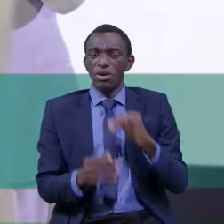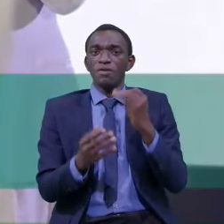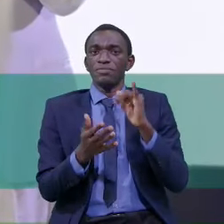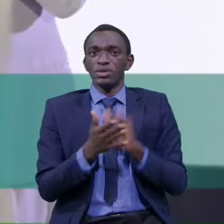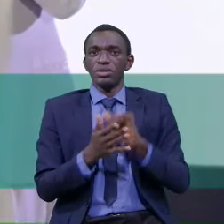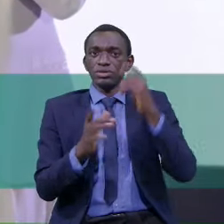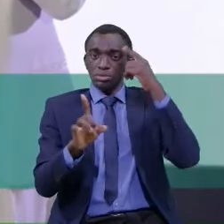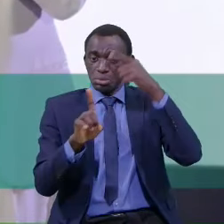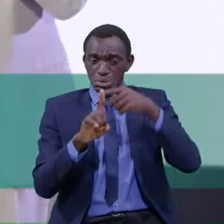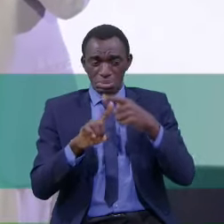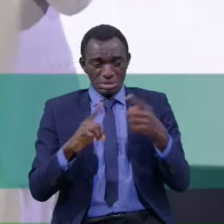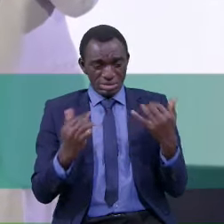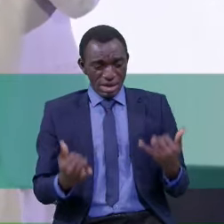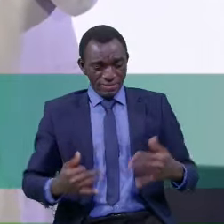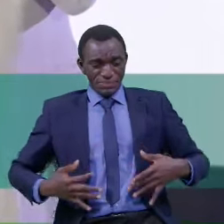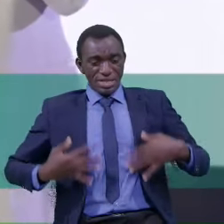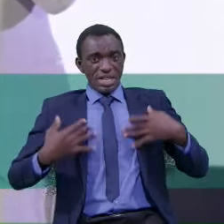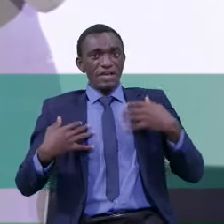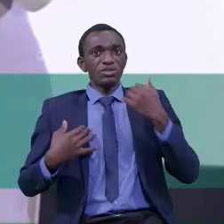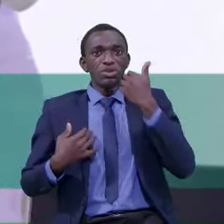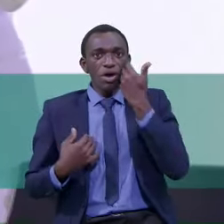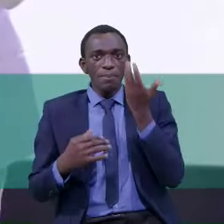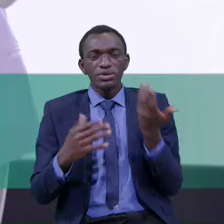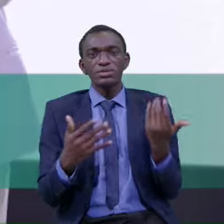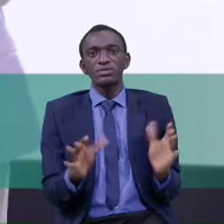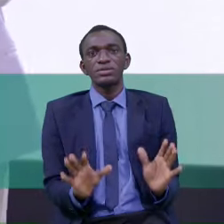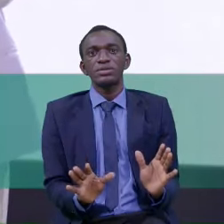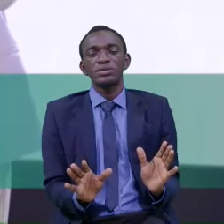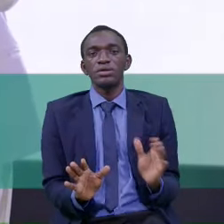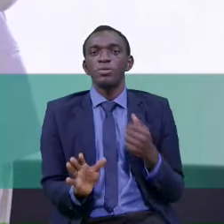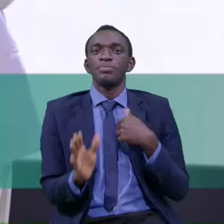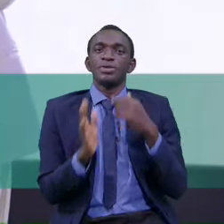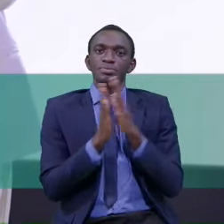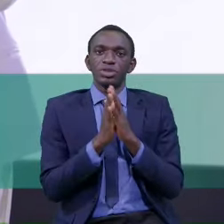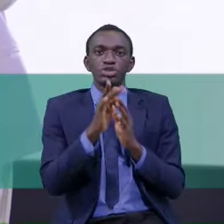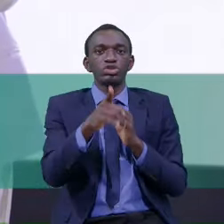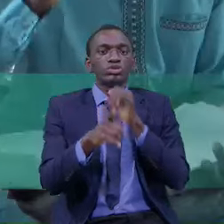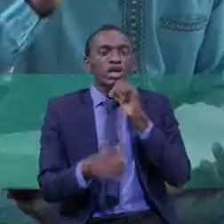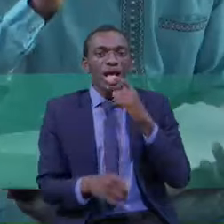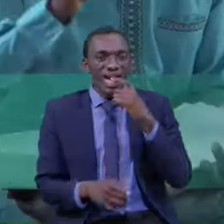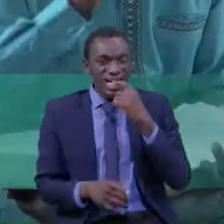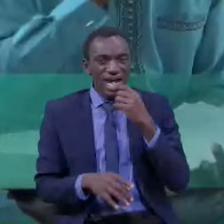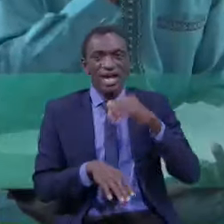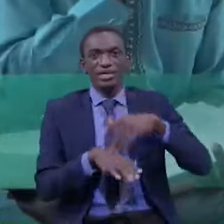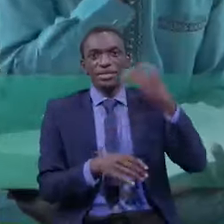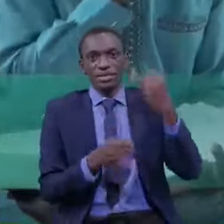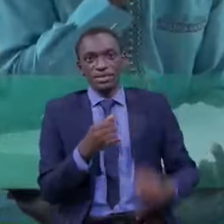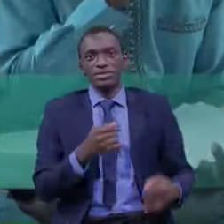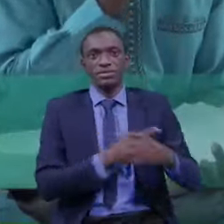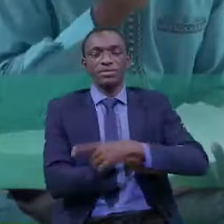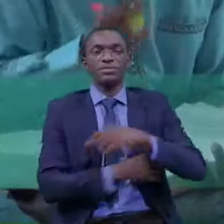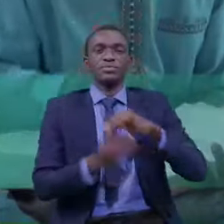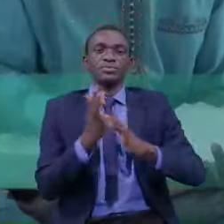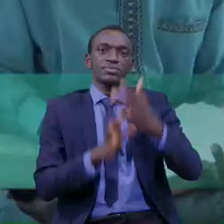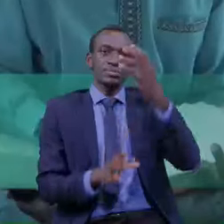now about over. I pray you will not regret on the final day. None of